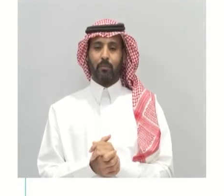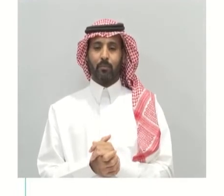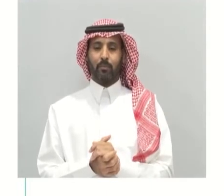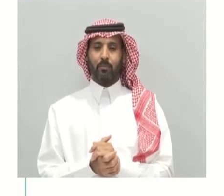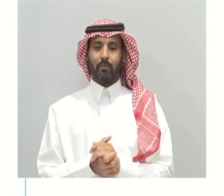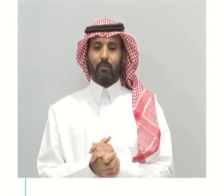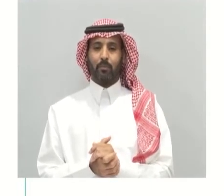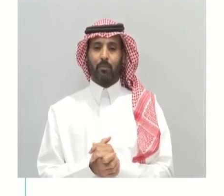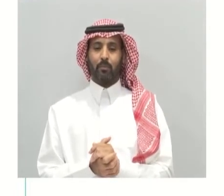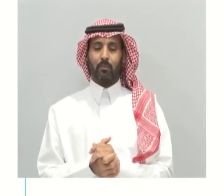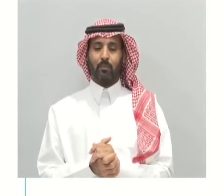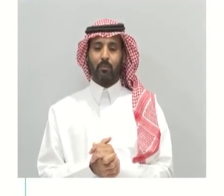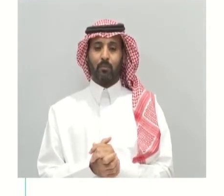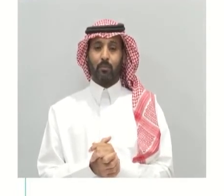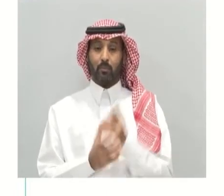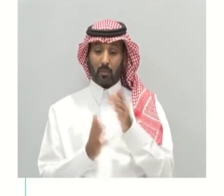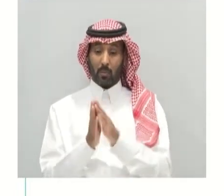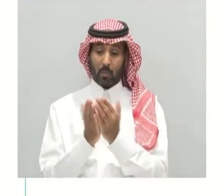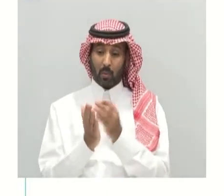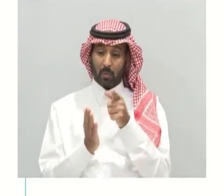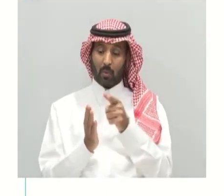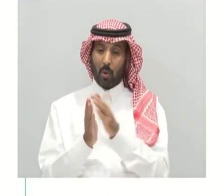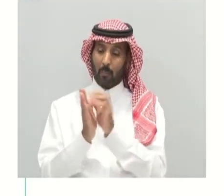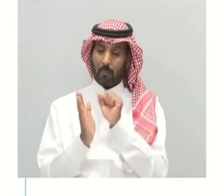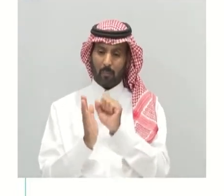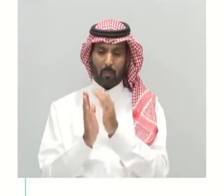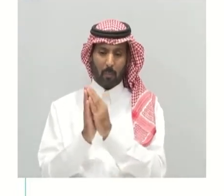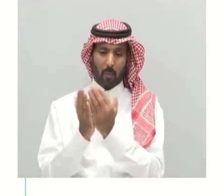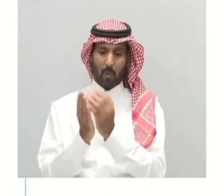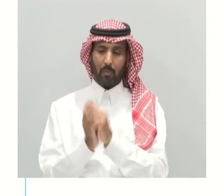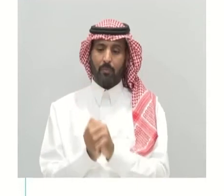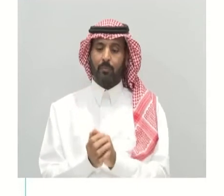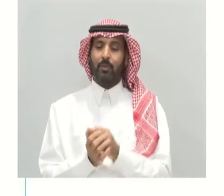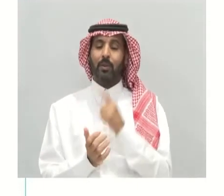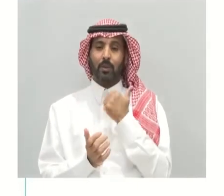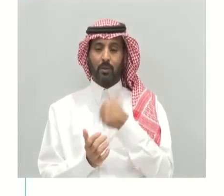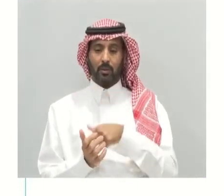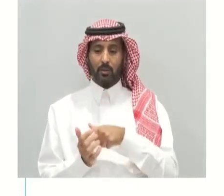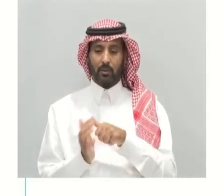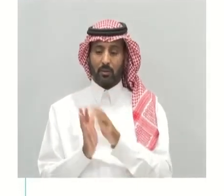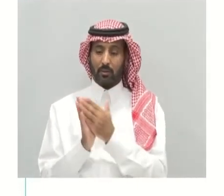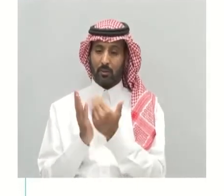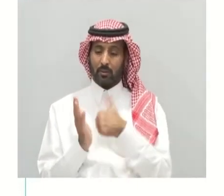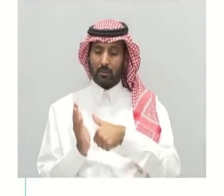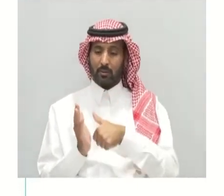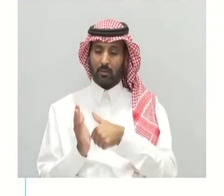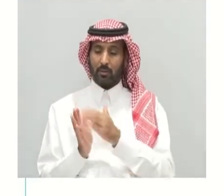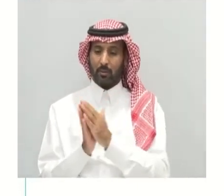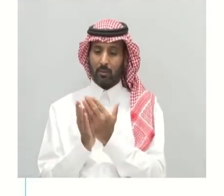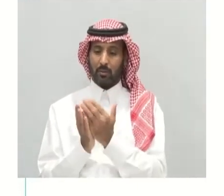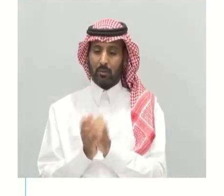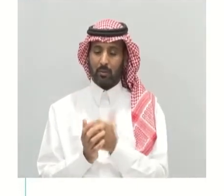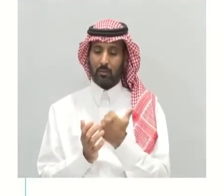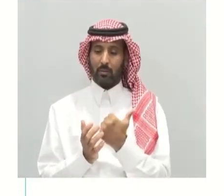chant. Now, I would like you please to open your books on page 60. I would like you please to open your books on